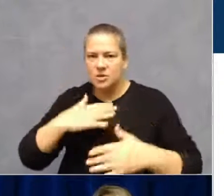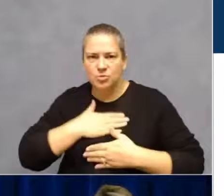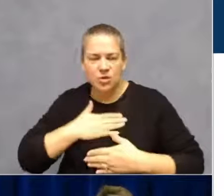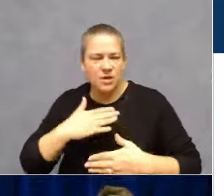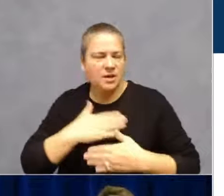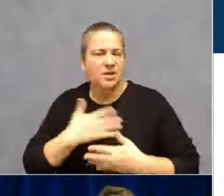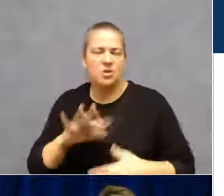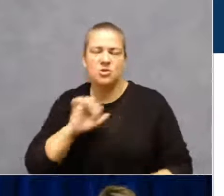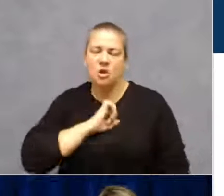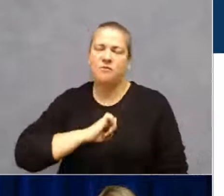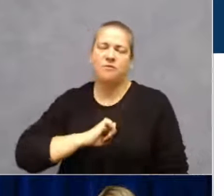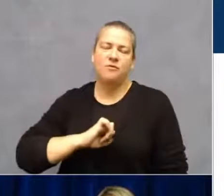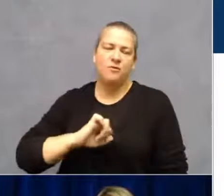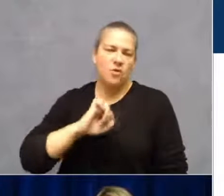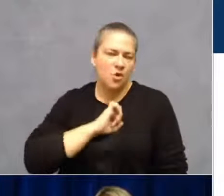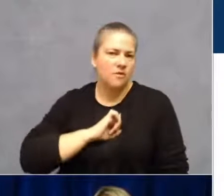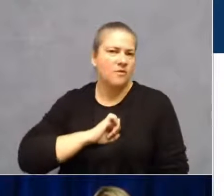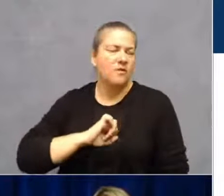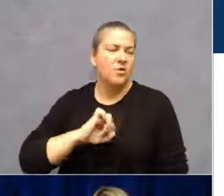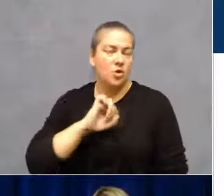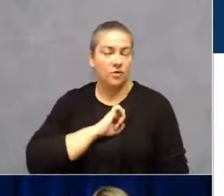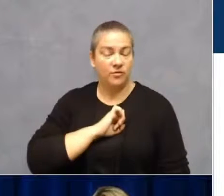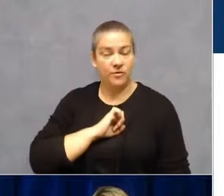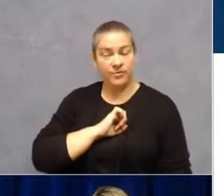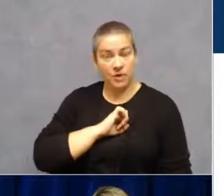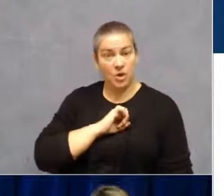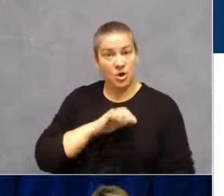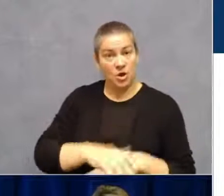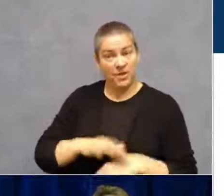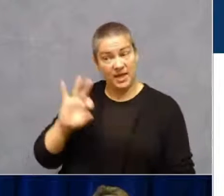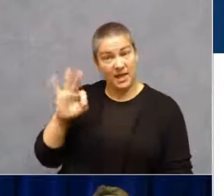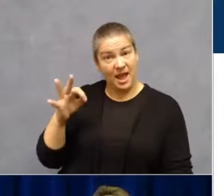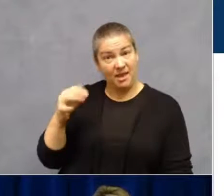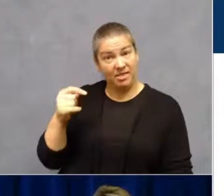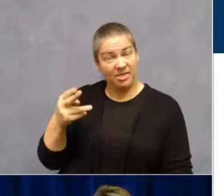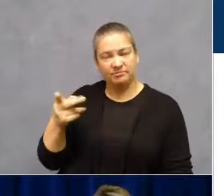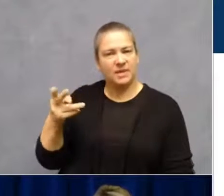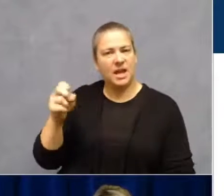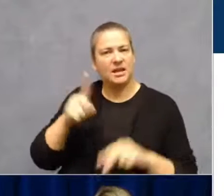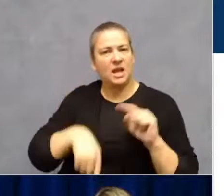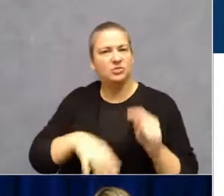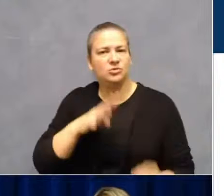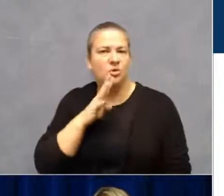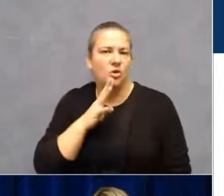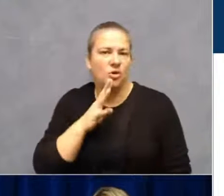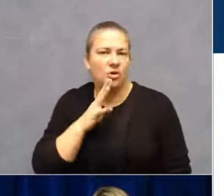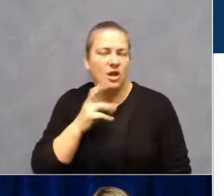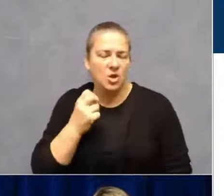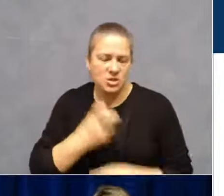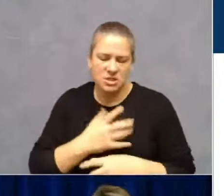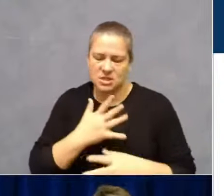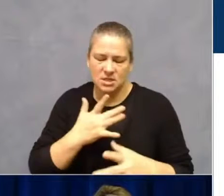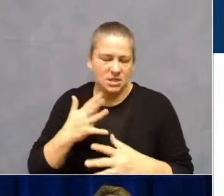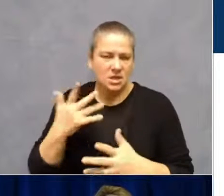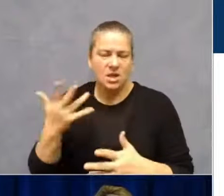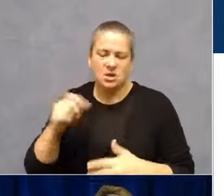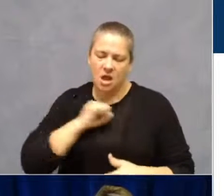cough. On the 9th day, he had difficulty speaking. He suffered from violent coughing